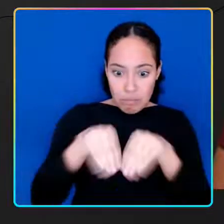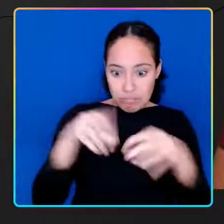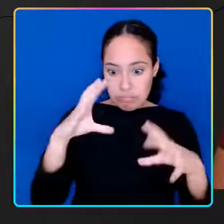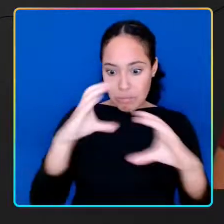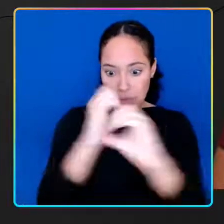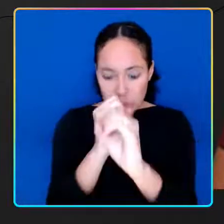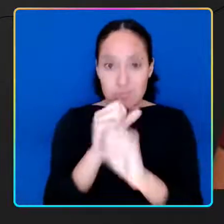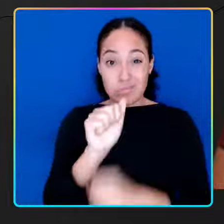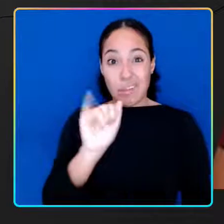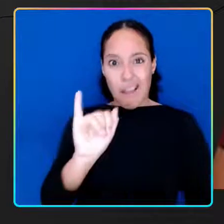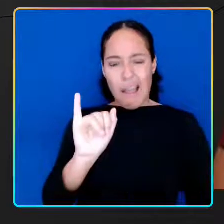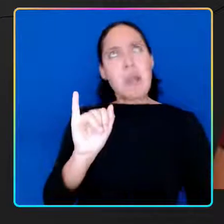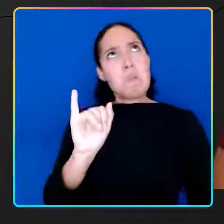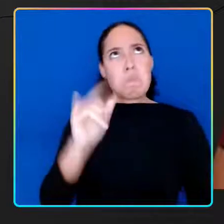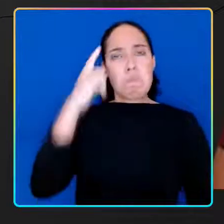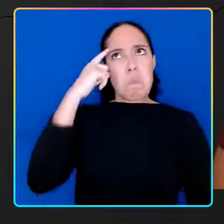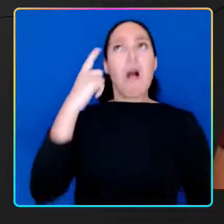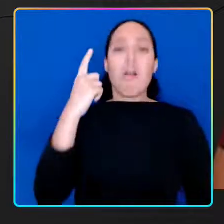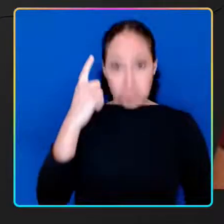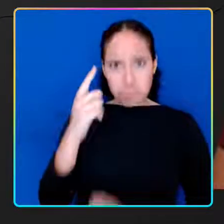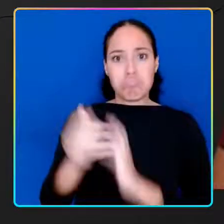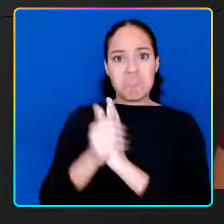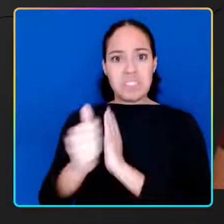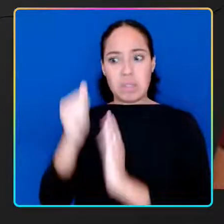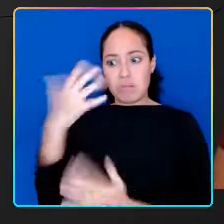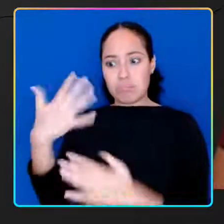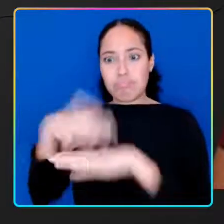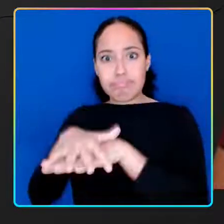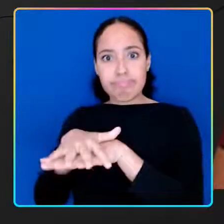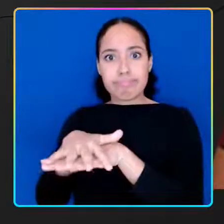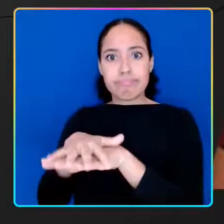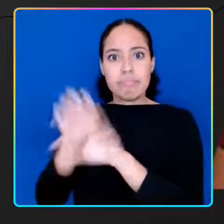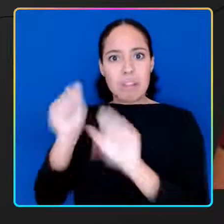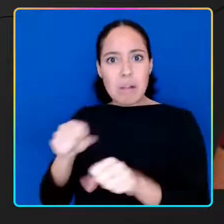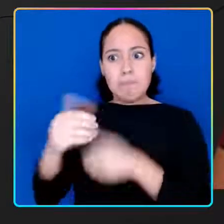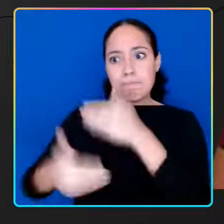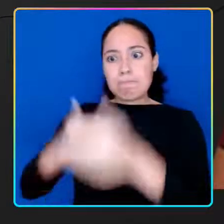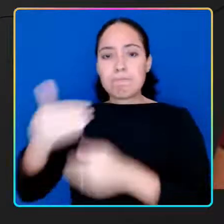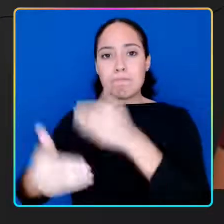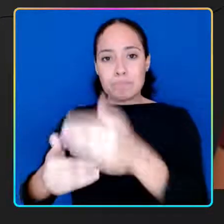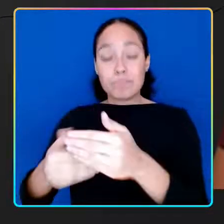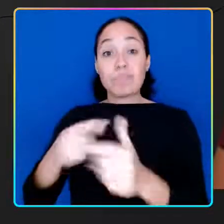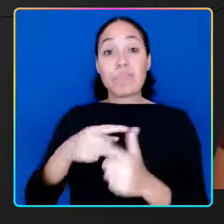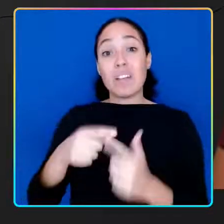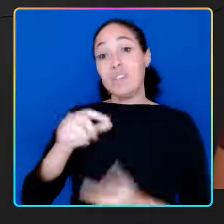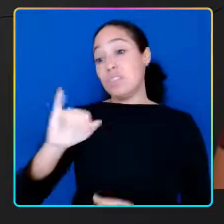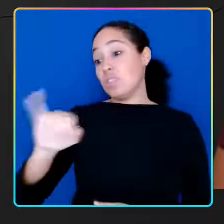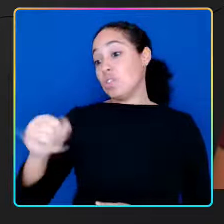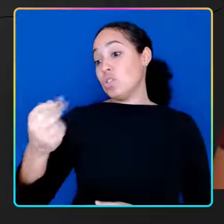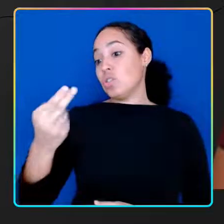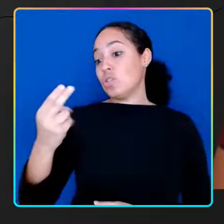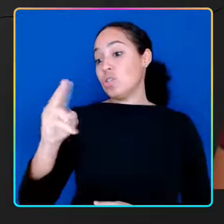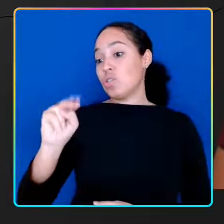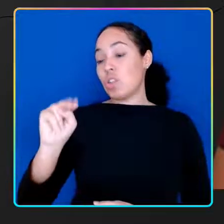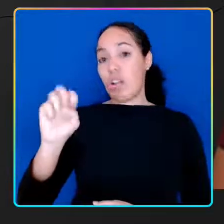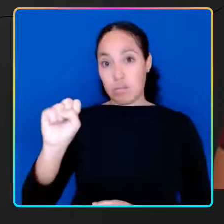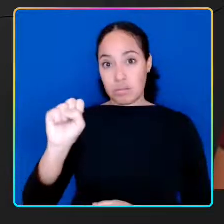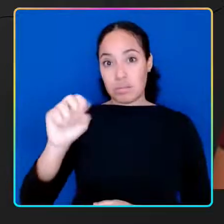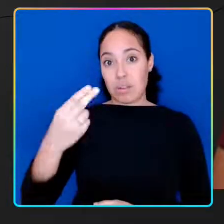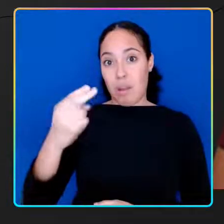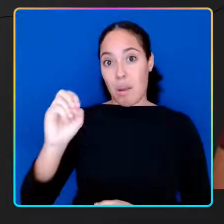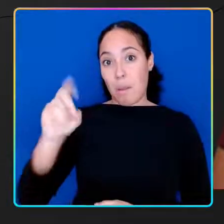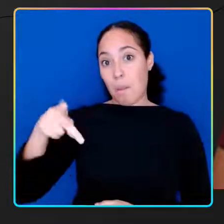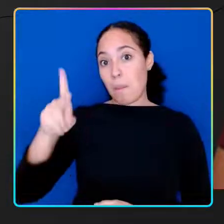doing consulting in the AI space, and then I got a data science specialization through Johns Hopkins. And now I'm actually starting my master's degree in